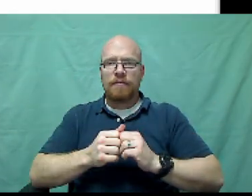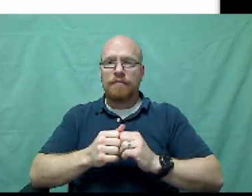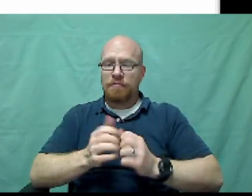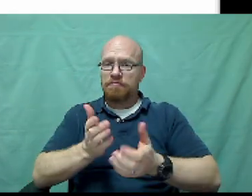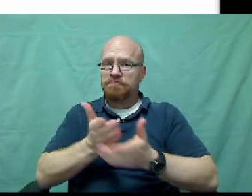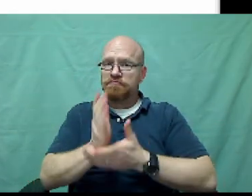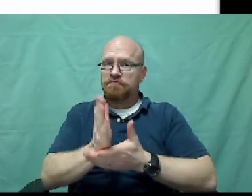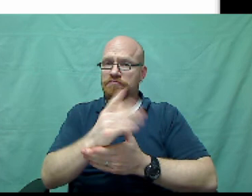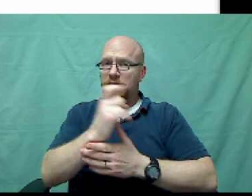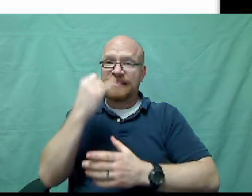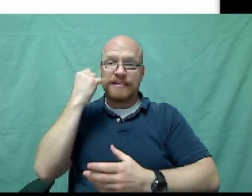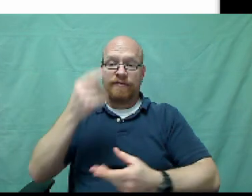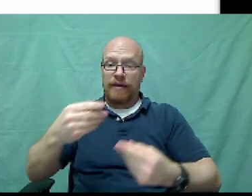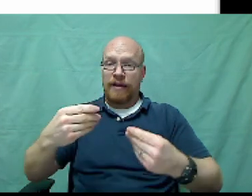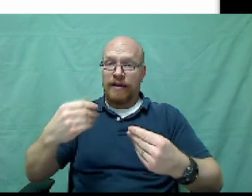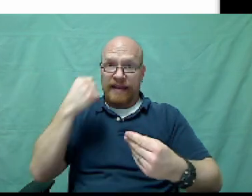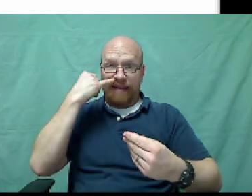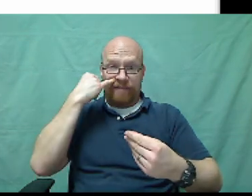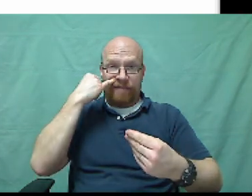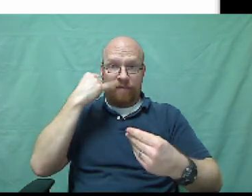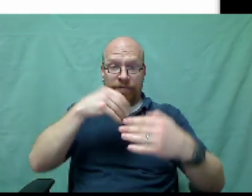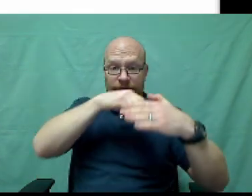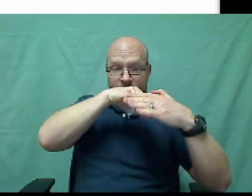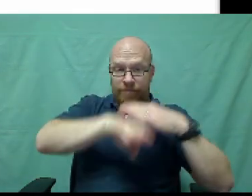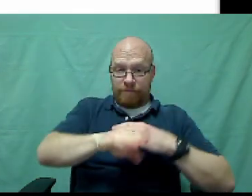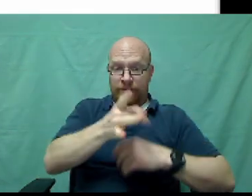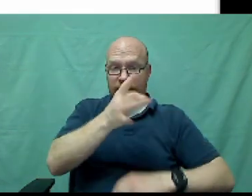B, and that's okay. Because if